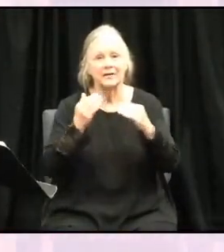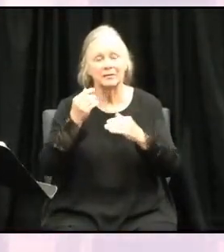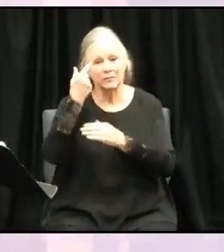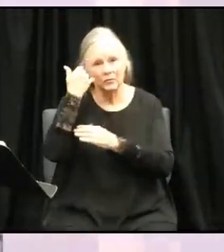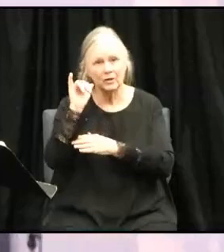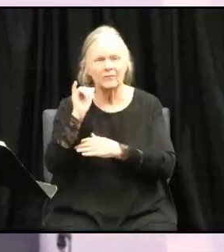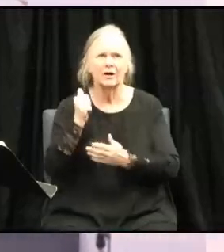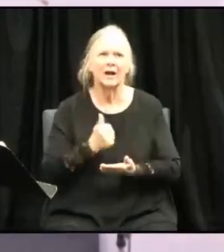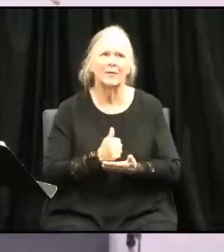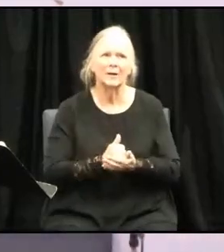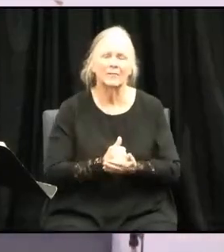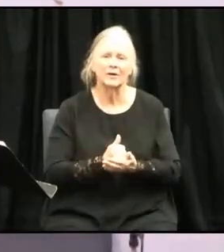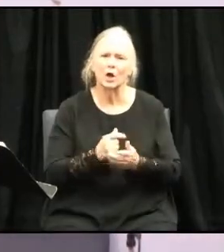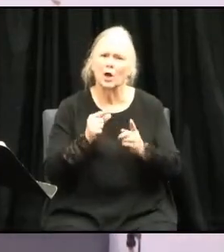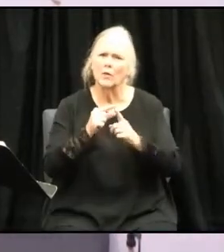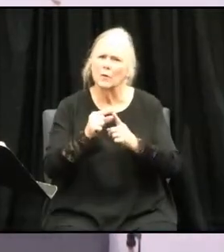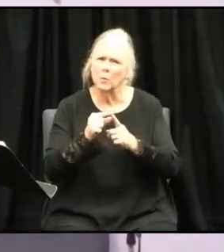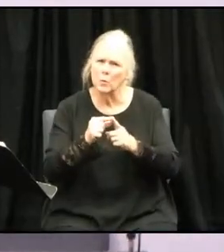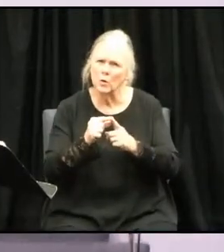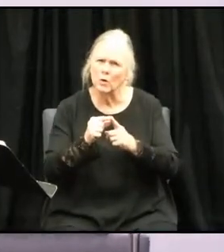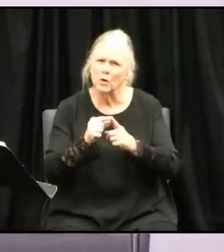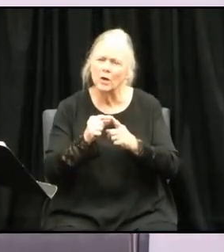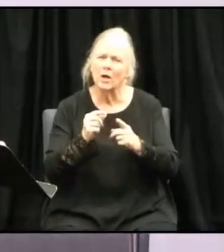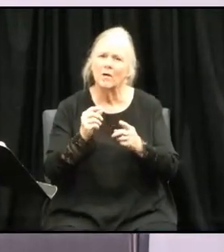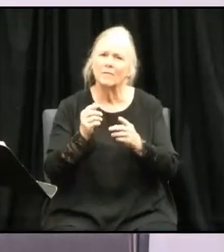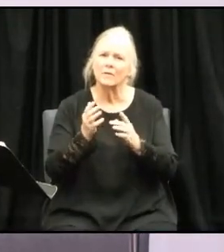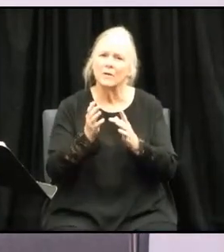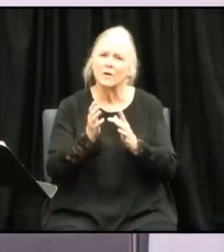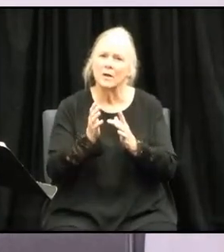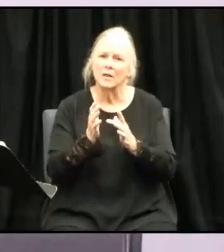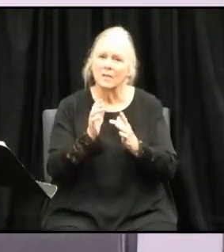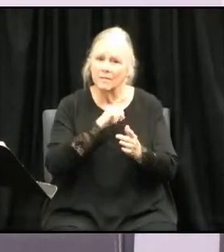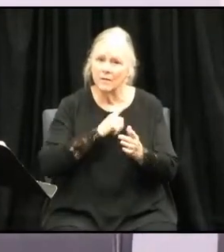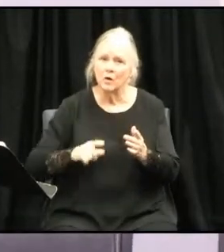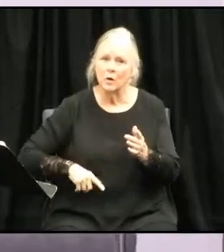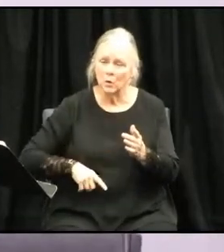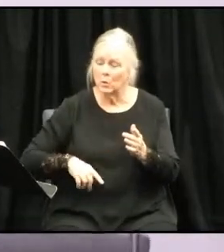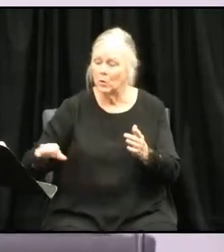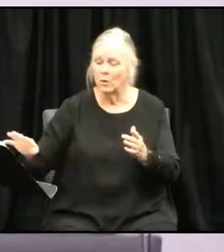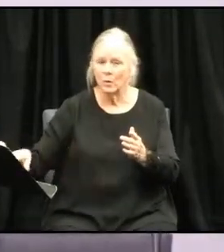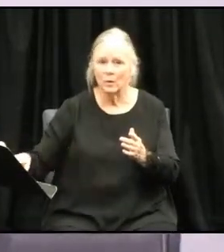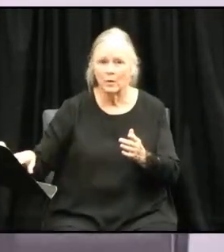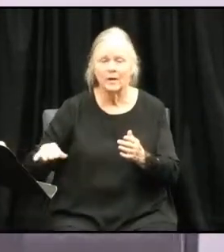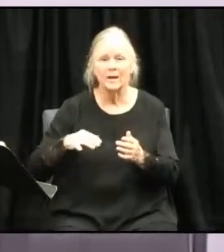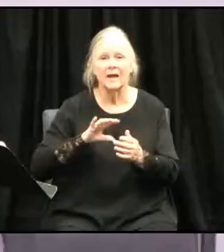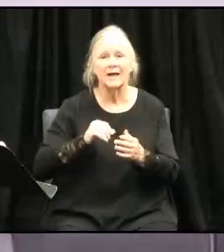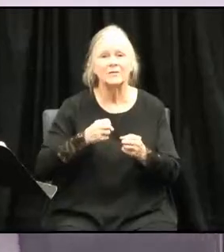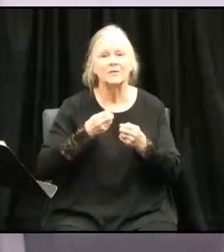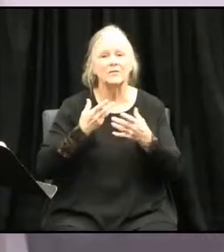Amen. The Word of the Lord that's been settled in heaven forever says all power belongs to God.